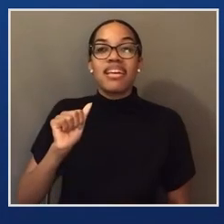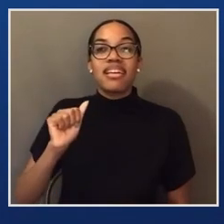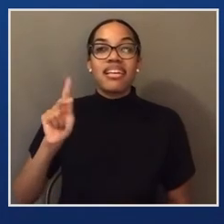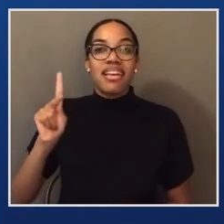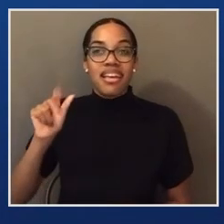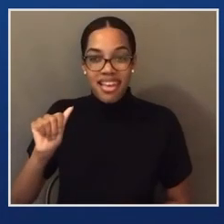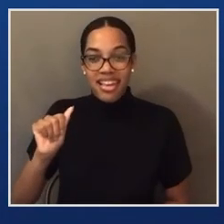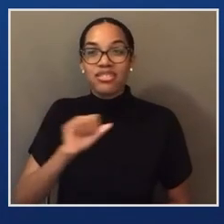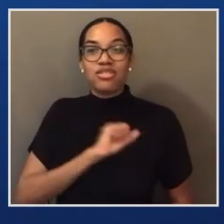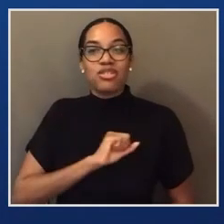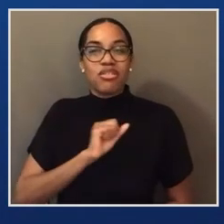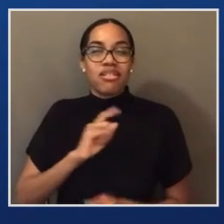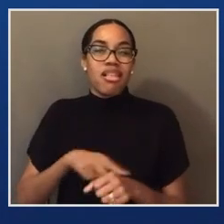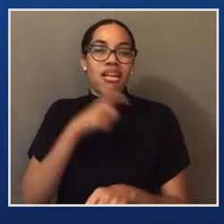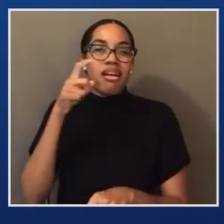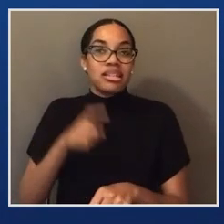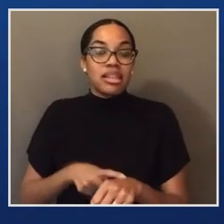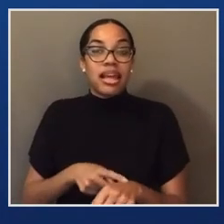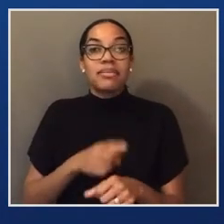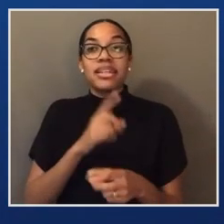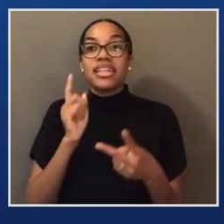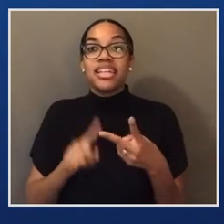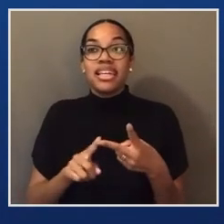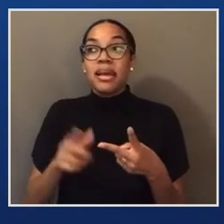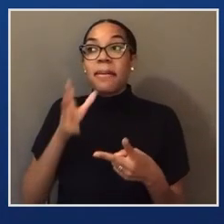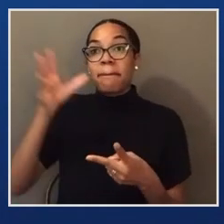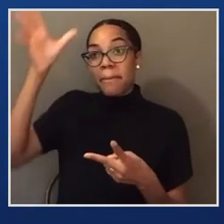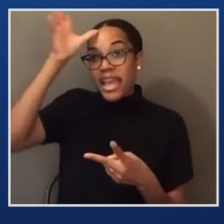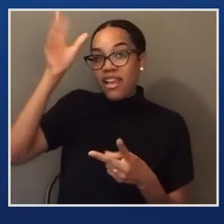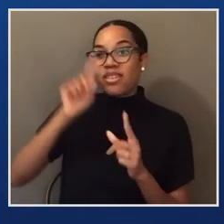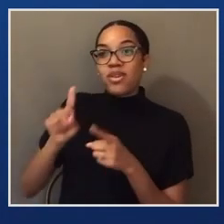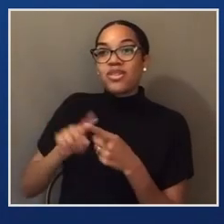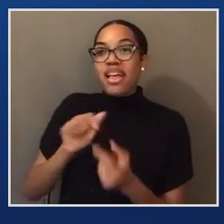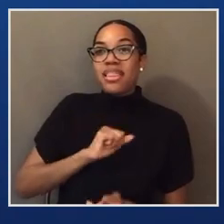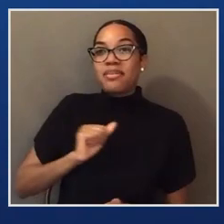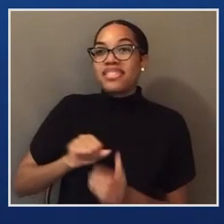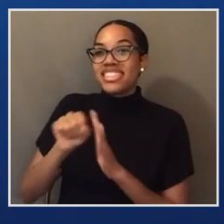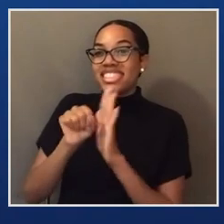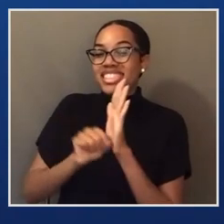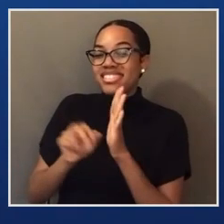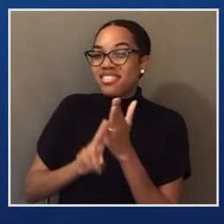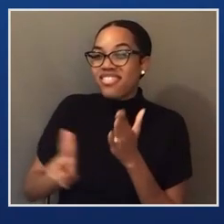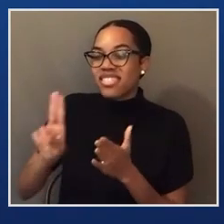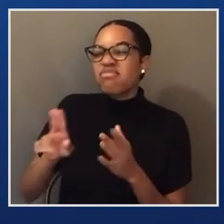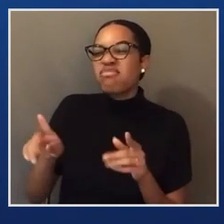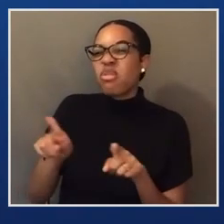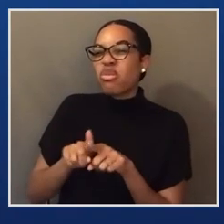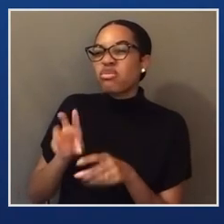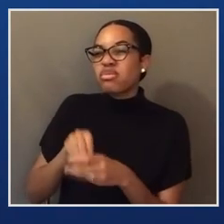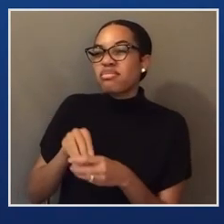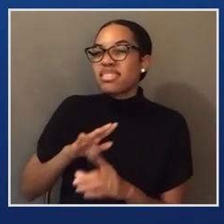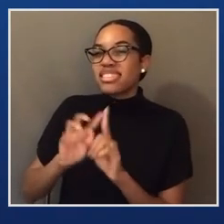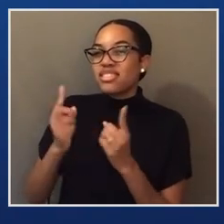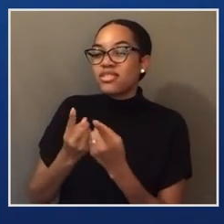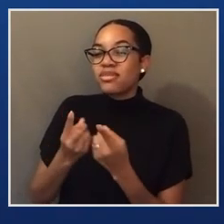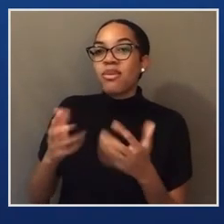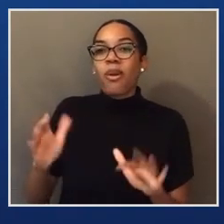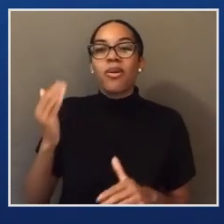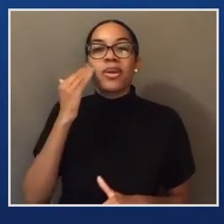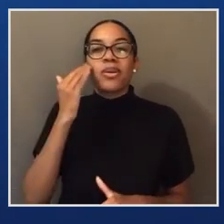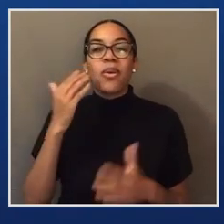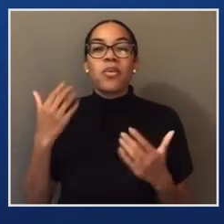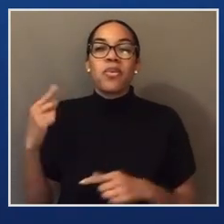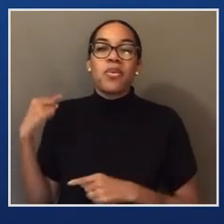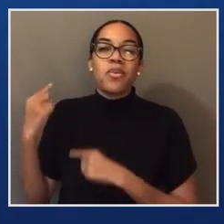of parents who were graduates of the Alabama State University, which is also in my district, I know firsthand the transformative power